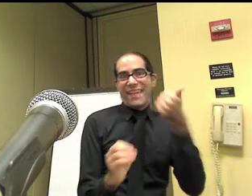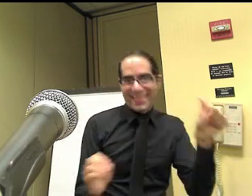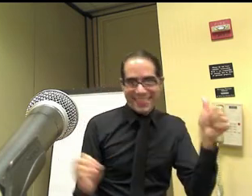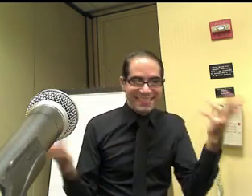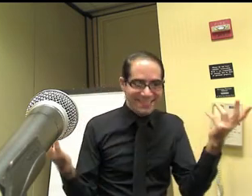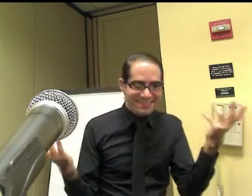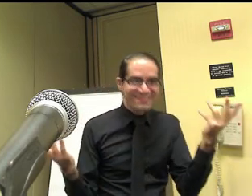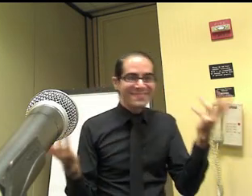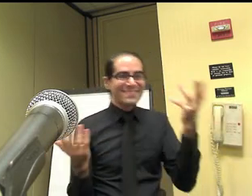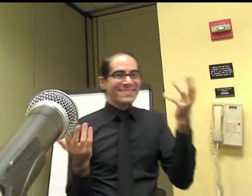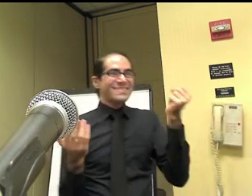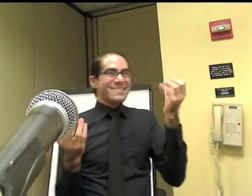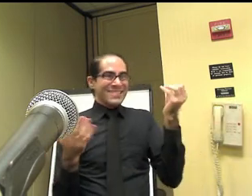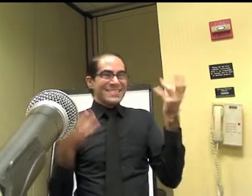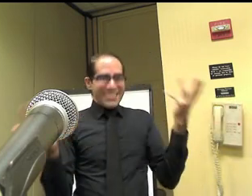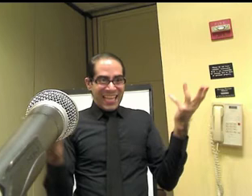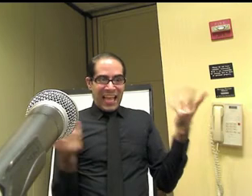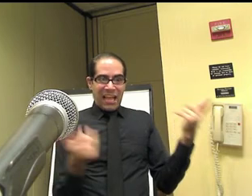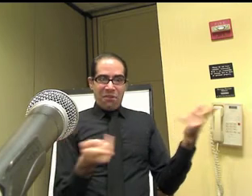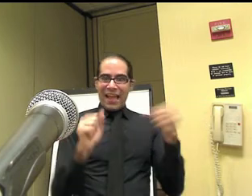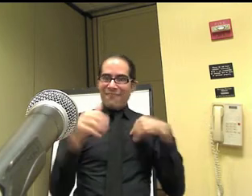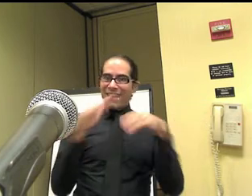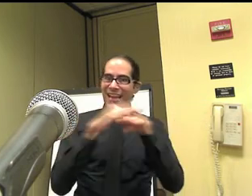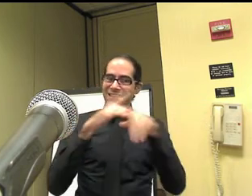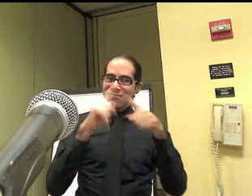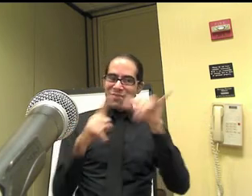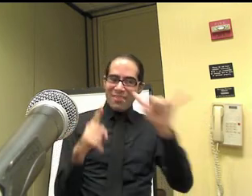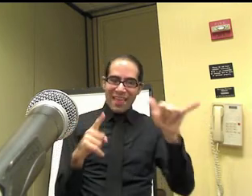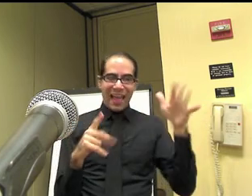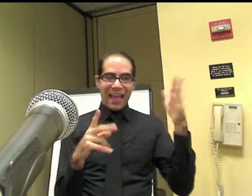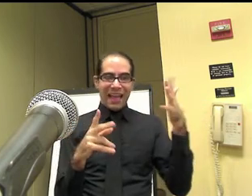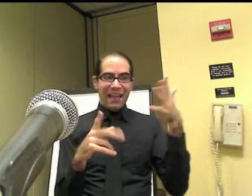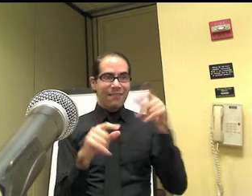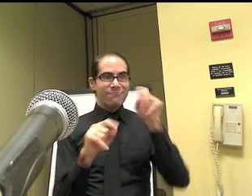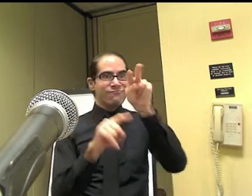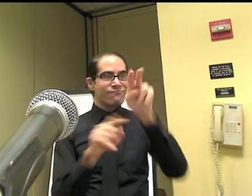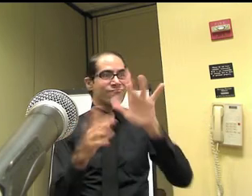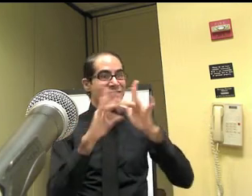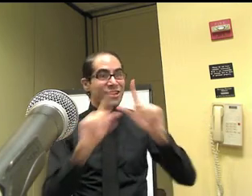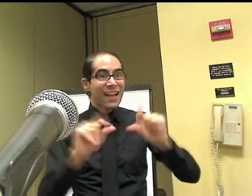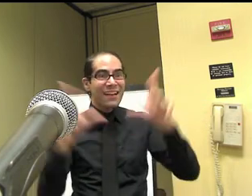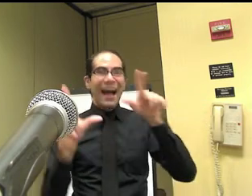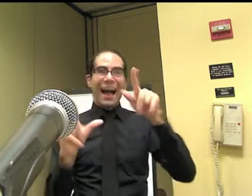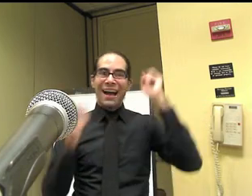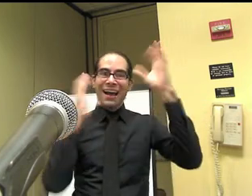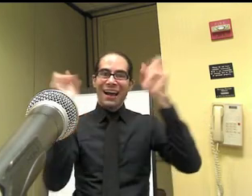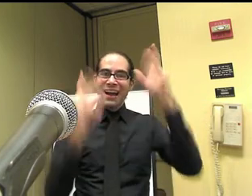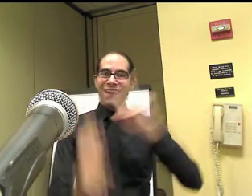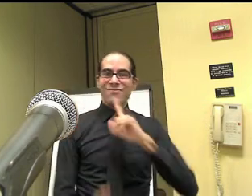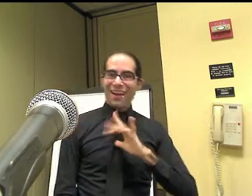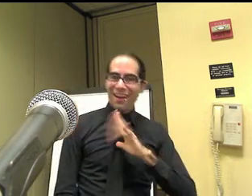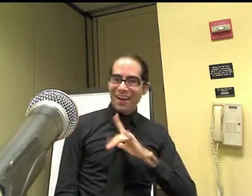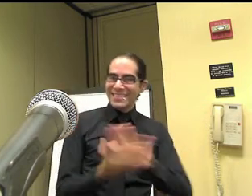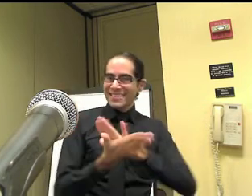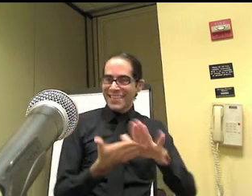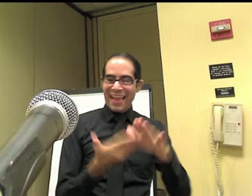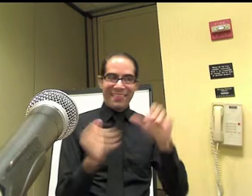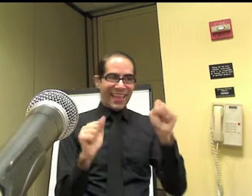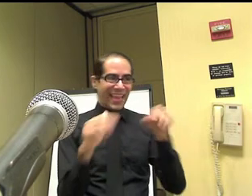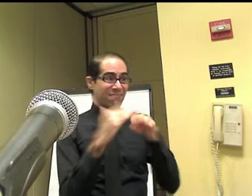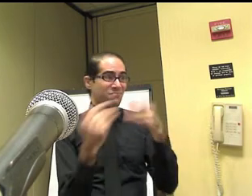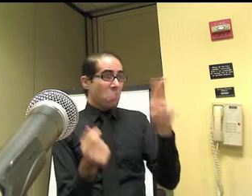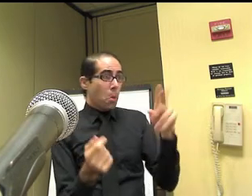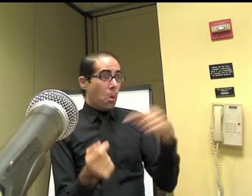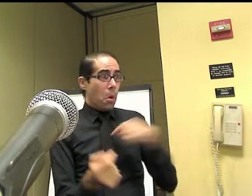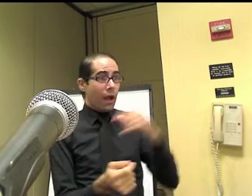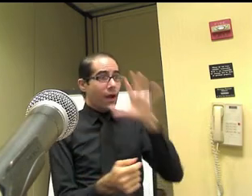etc. And so it's better than nothing. But it's nice to have access to that, to be able to look at it